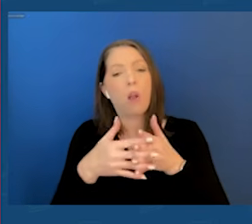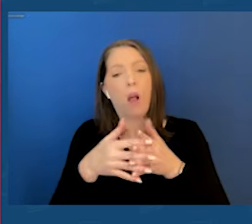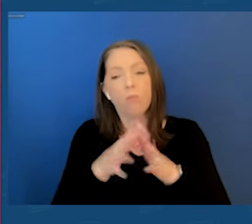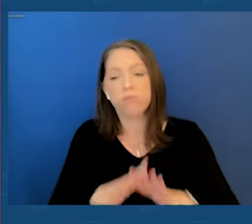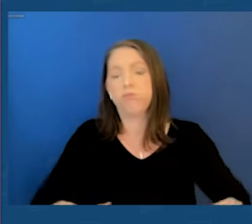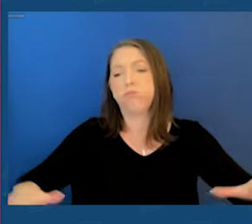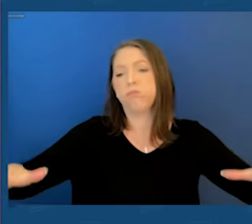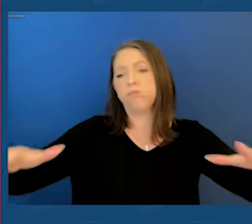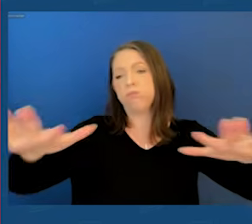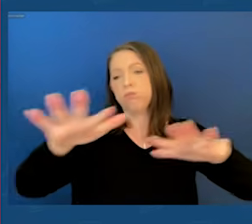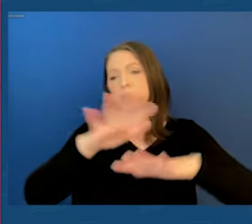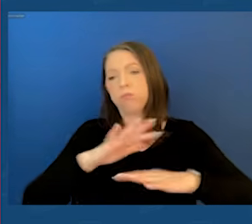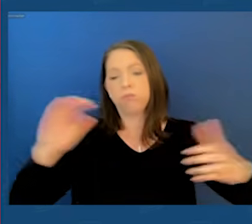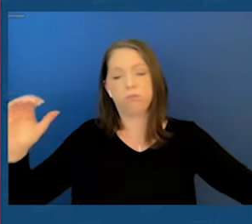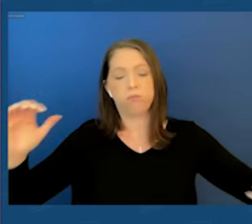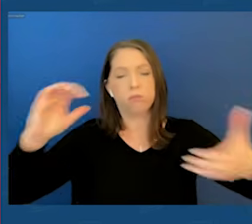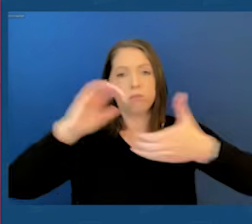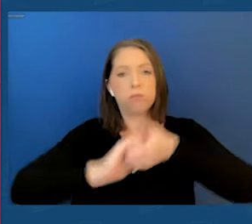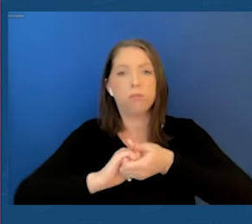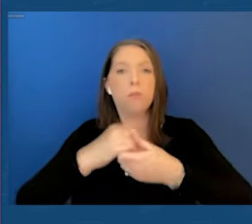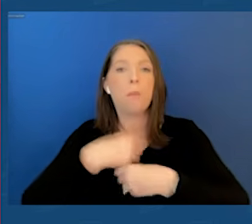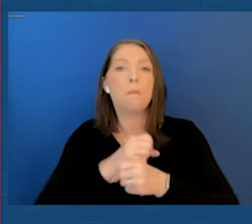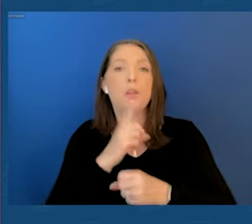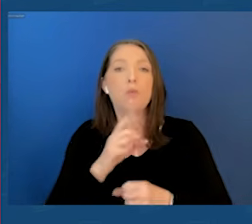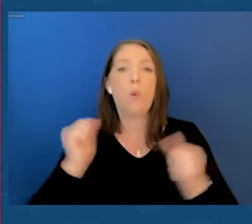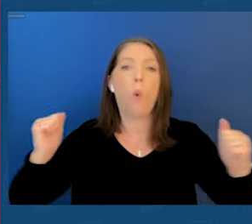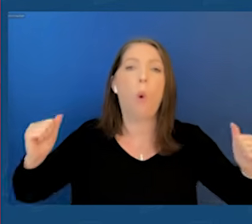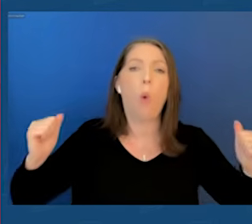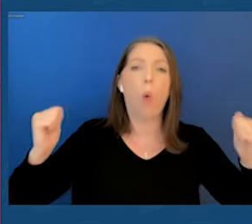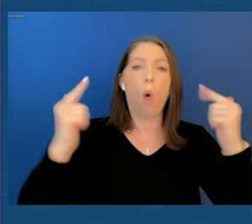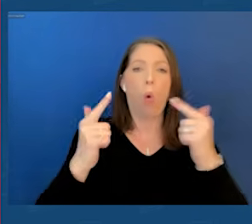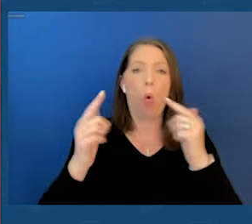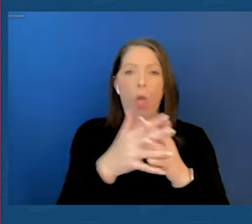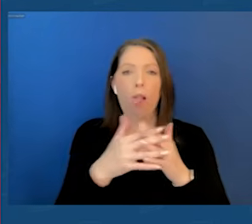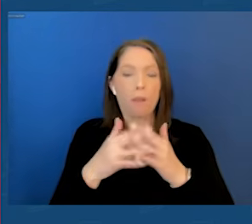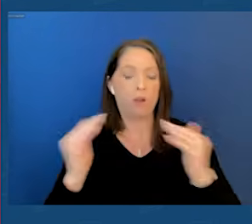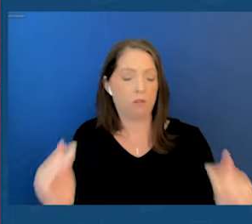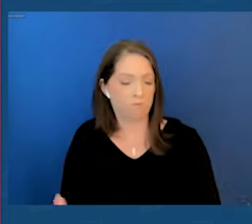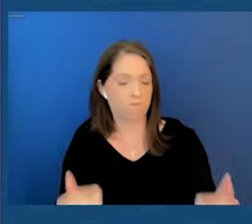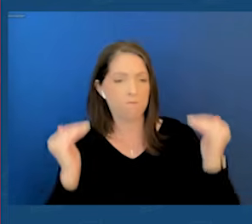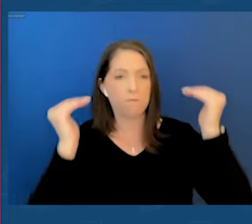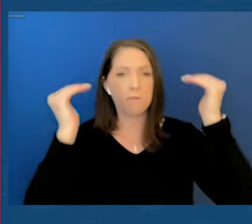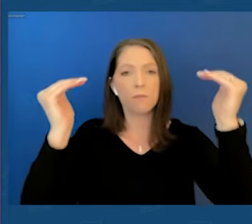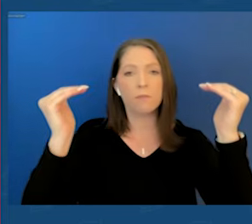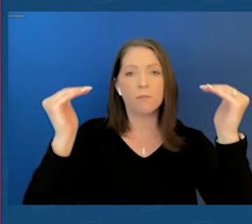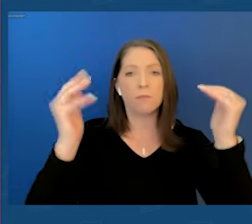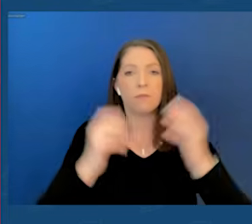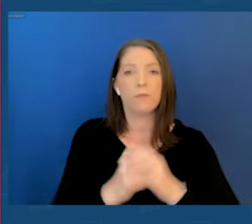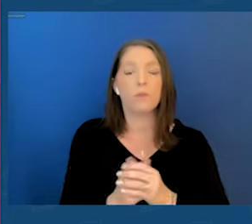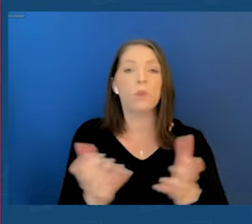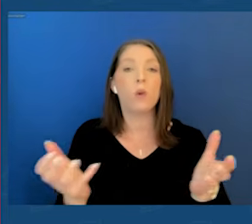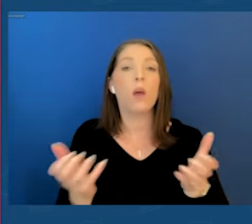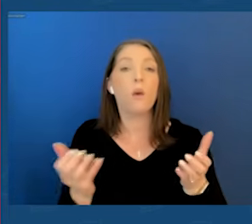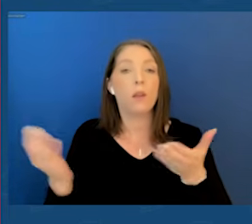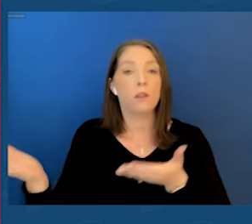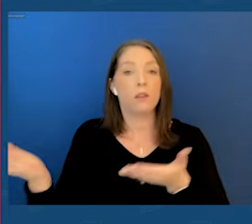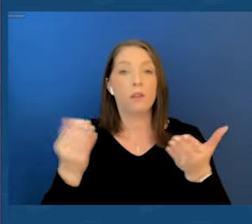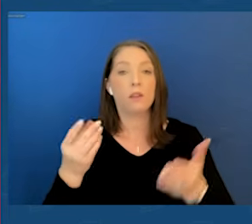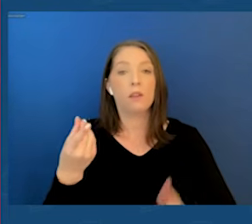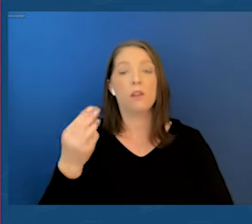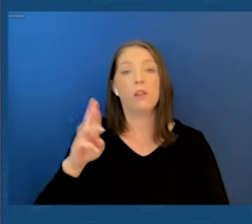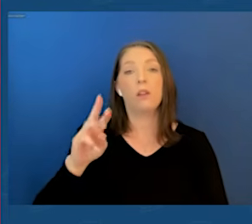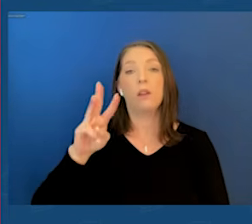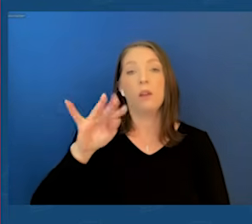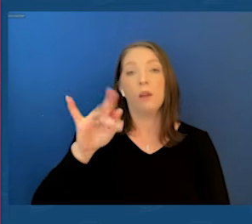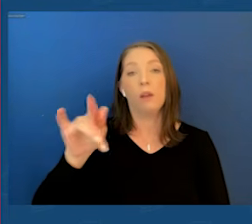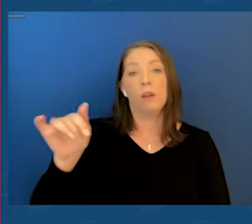to ensure that all of Americans are uplifted. And so I do want to bring up Dr. Williams, who's going to talk about the